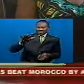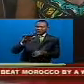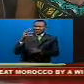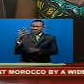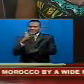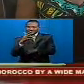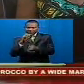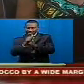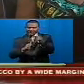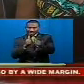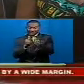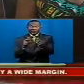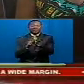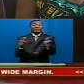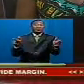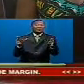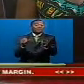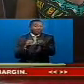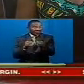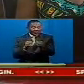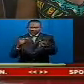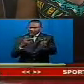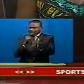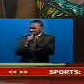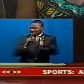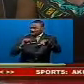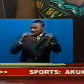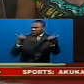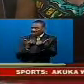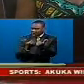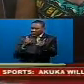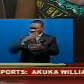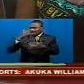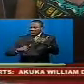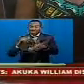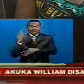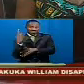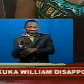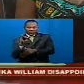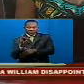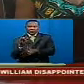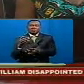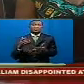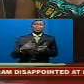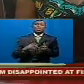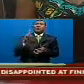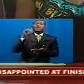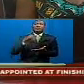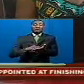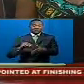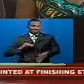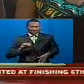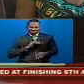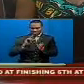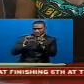A five-day annual general conference of the Ghana Bar Association has ended at Takrade. It was attended by about 1,000